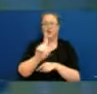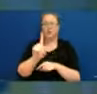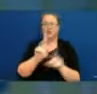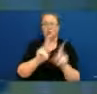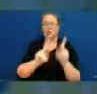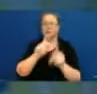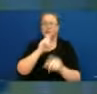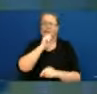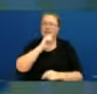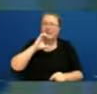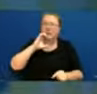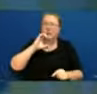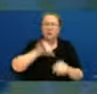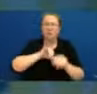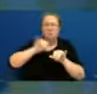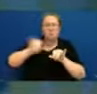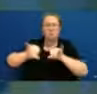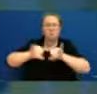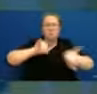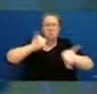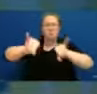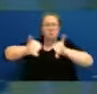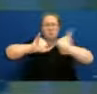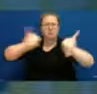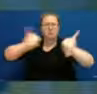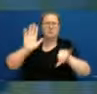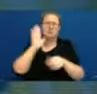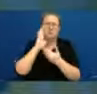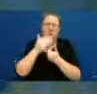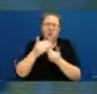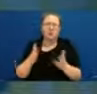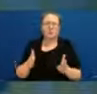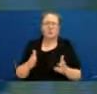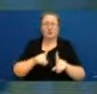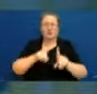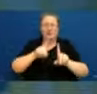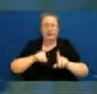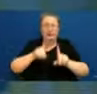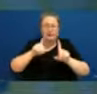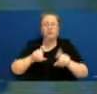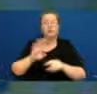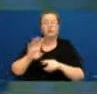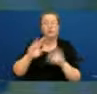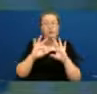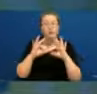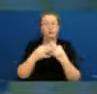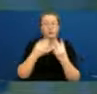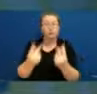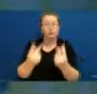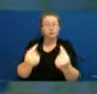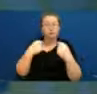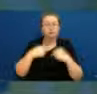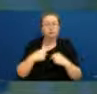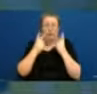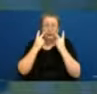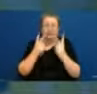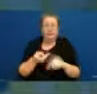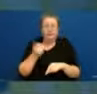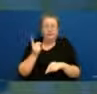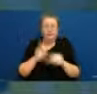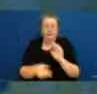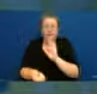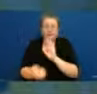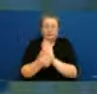to self-isolate in their rooms for 14 days and to be tested and to not have visits from their essential family